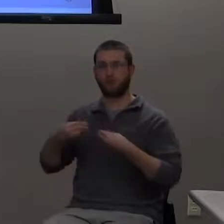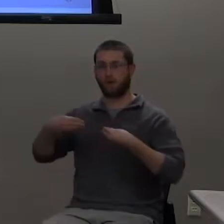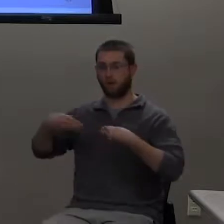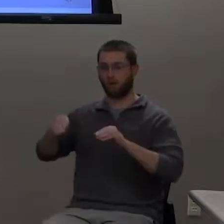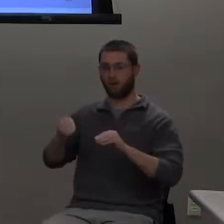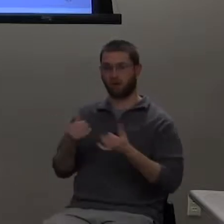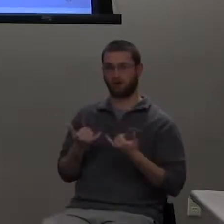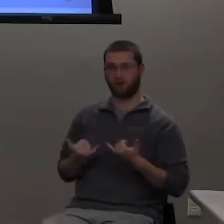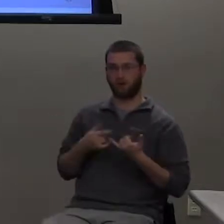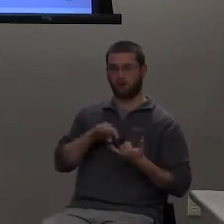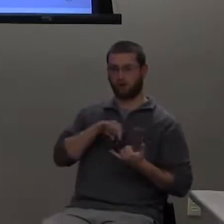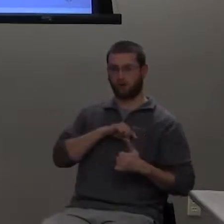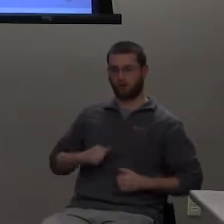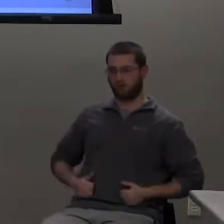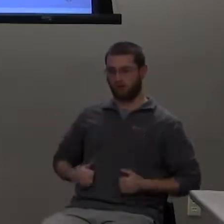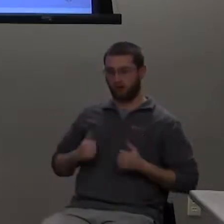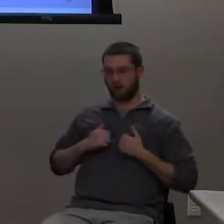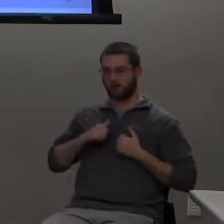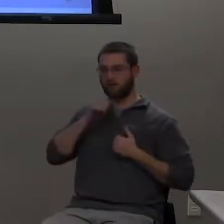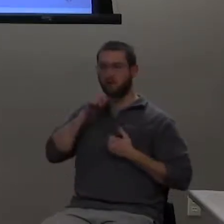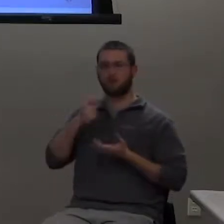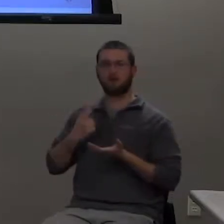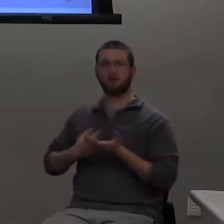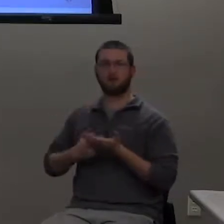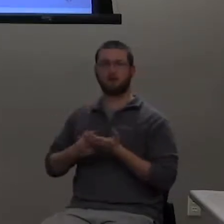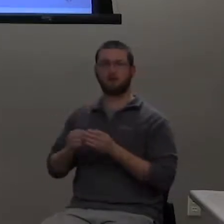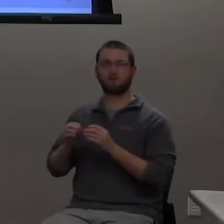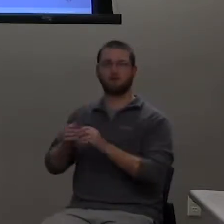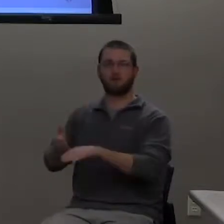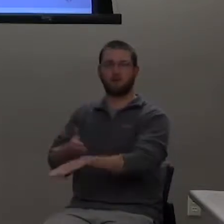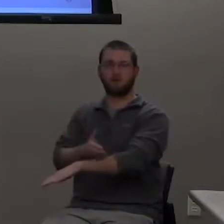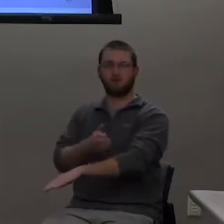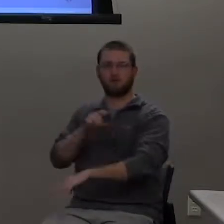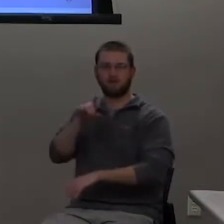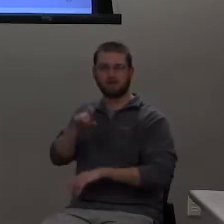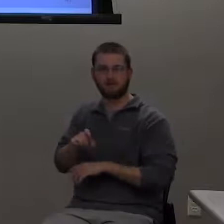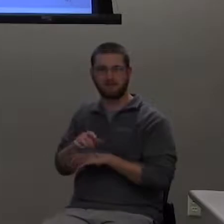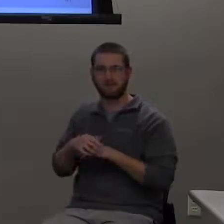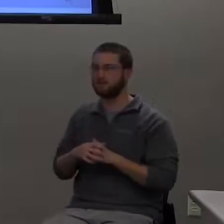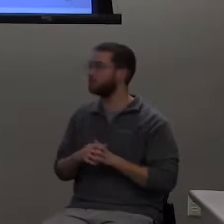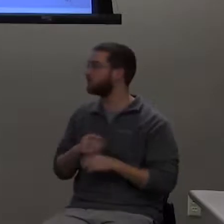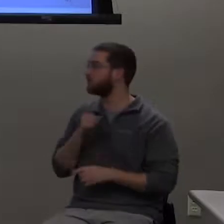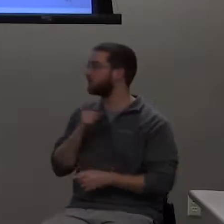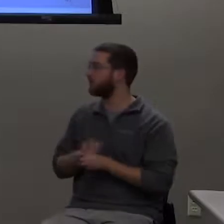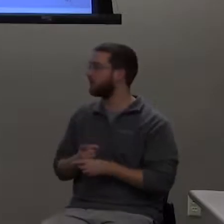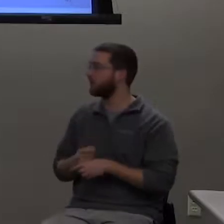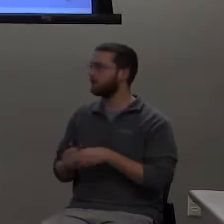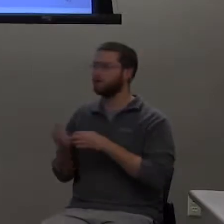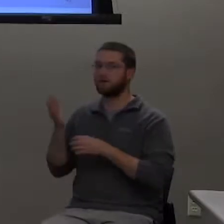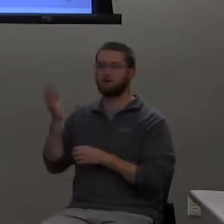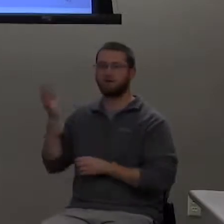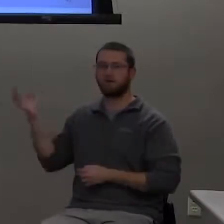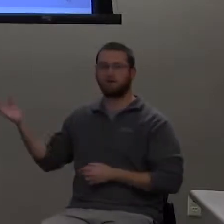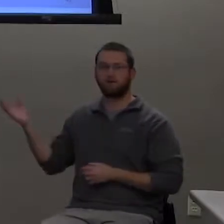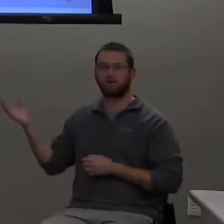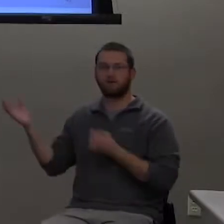existing and not really a discussion of what further improvements might be warranted or that type of thing. Well, I appreciate